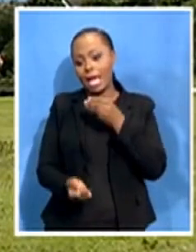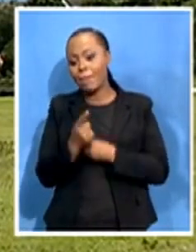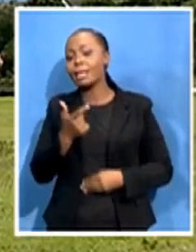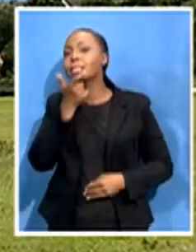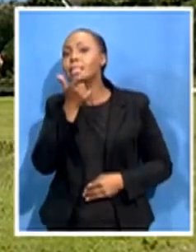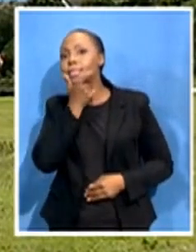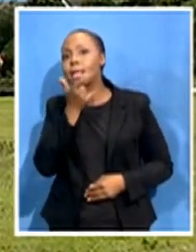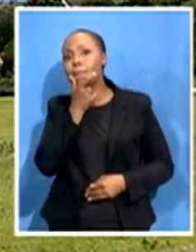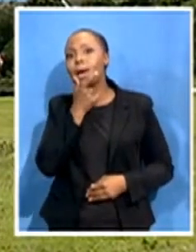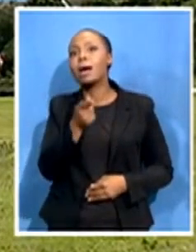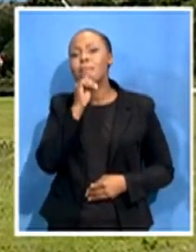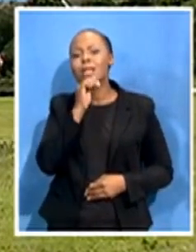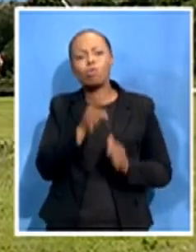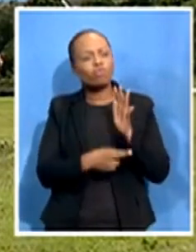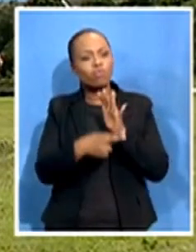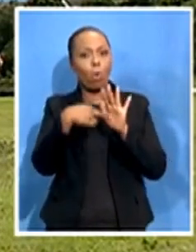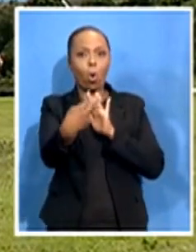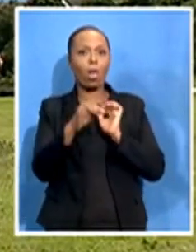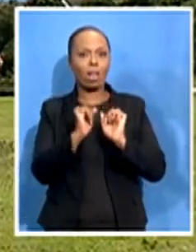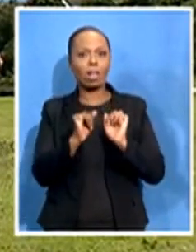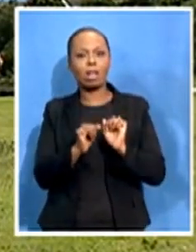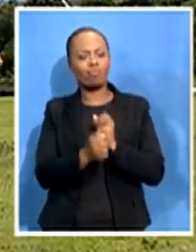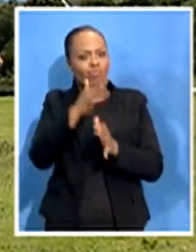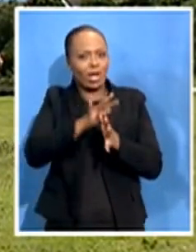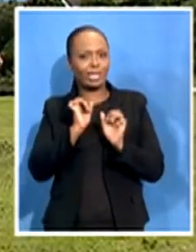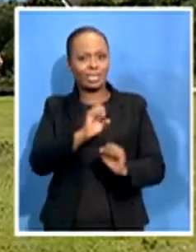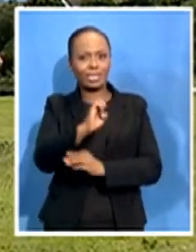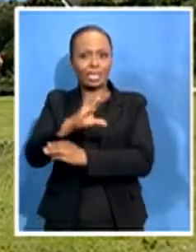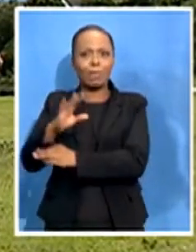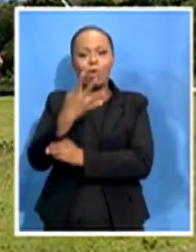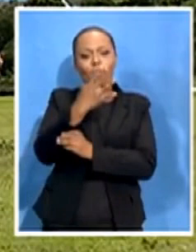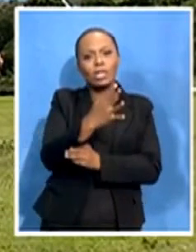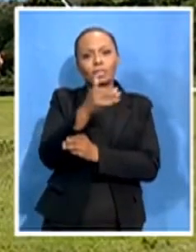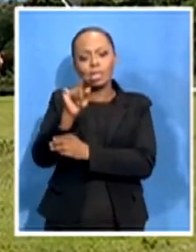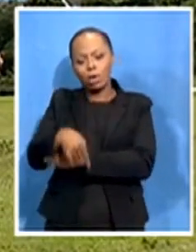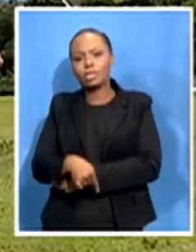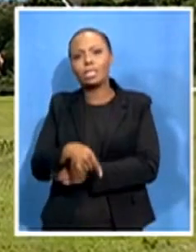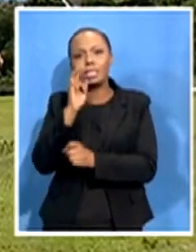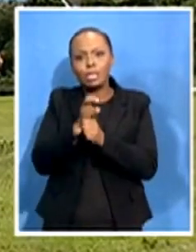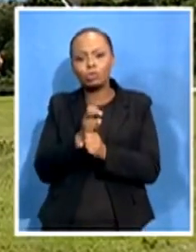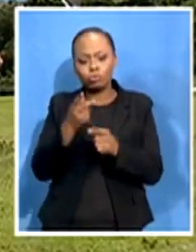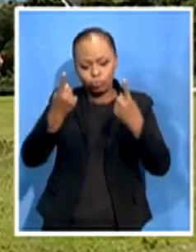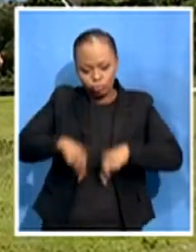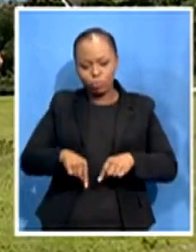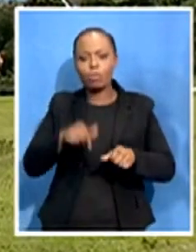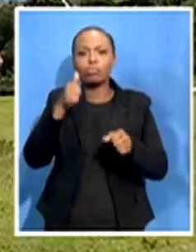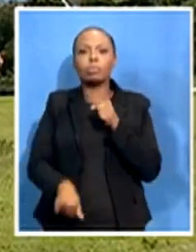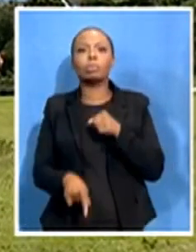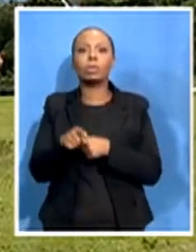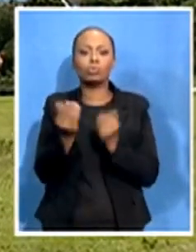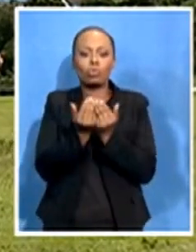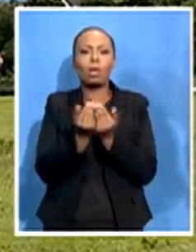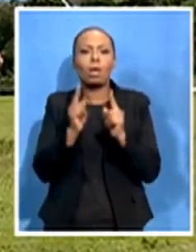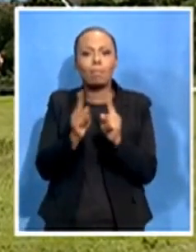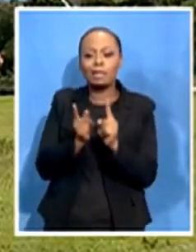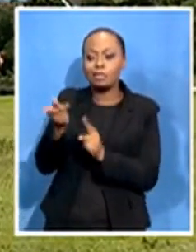40,000 initiates are expected to enter that entry of initiation school. But he did say that after interacting with the traditional leaders, they are adamant that they have